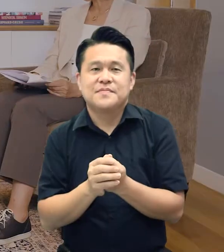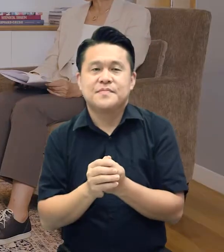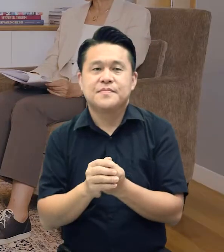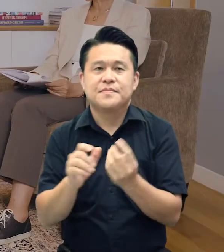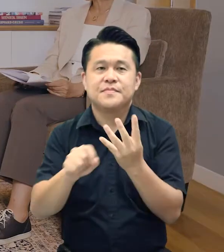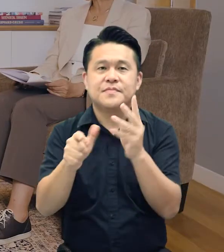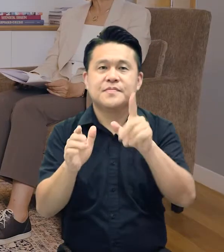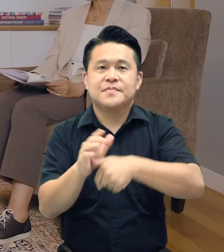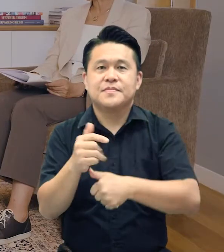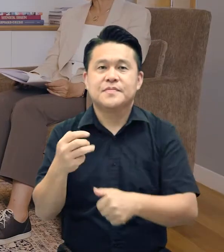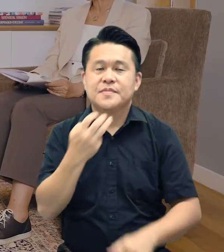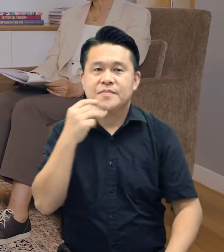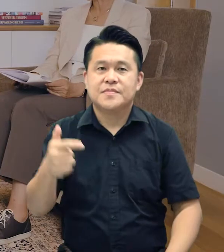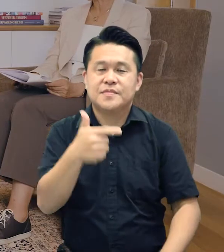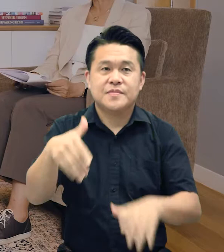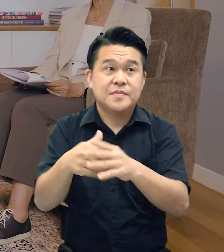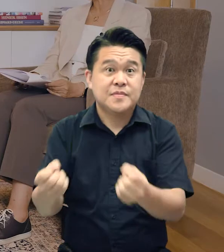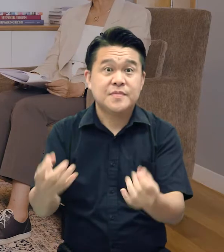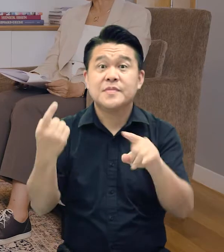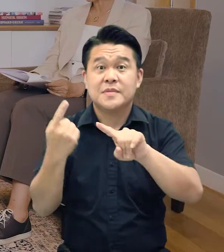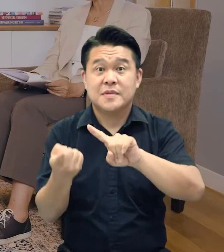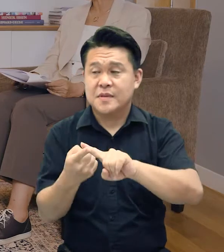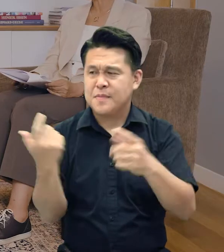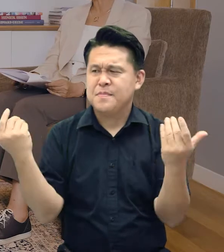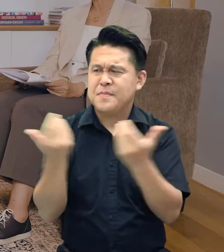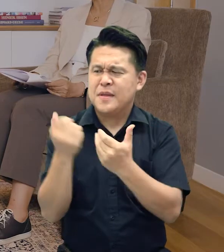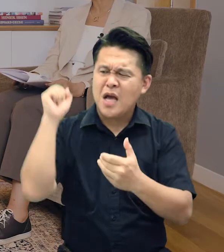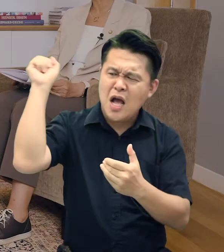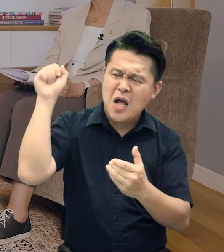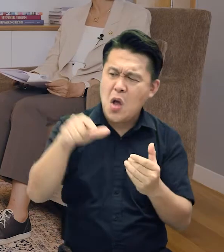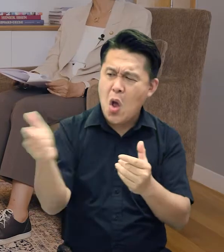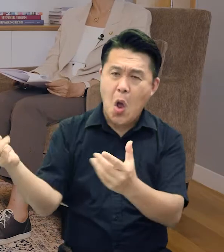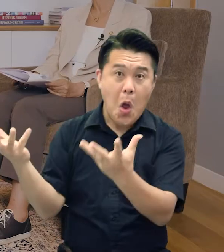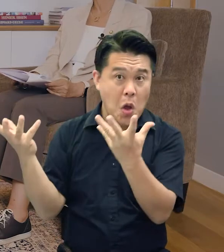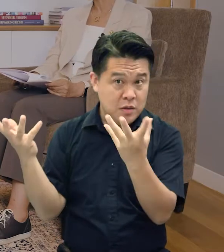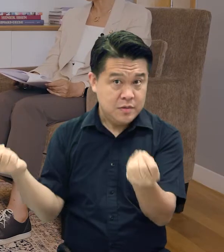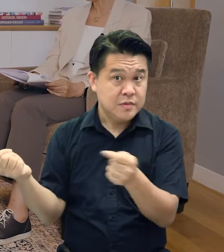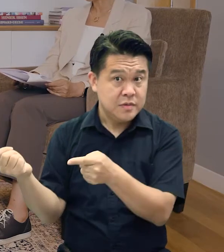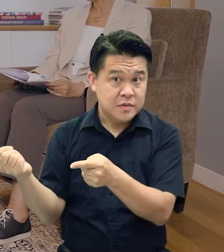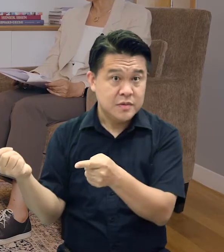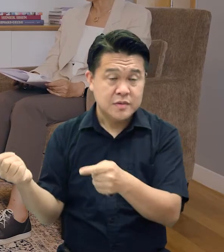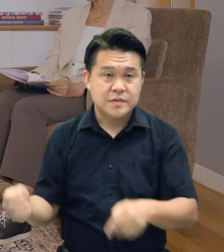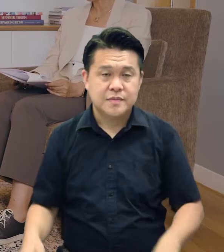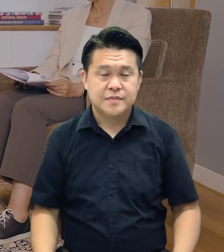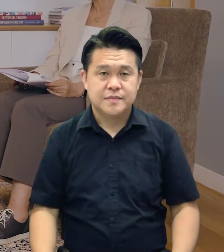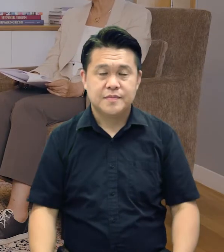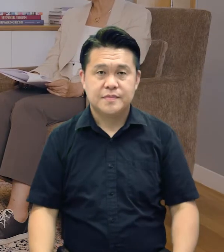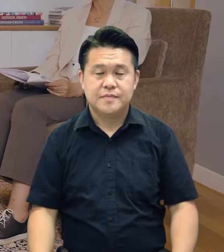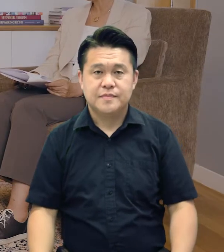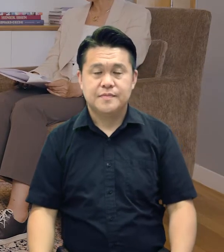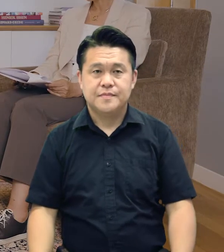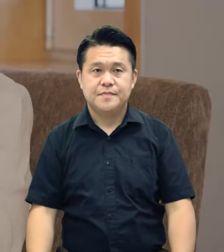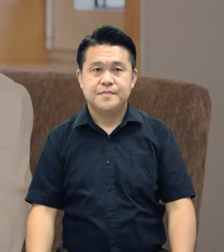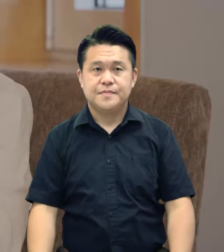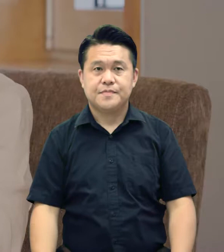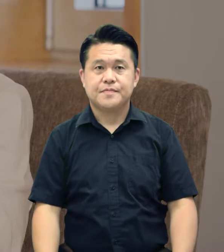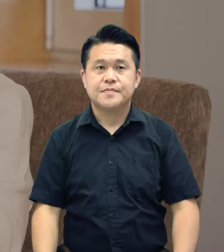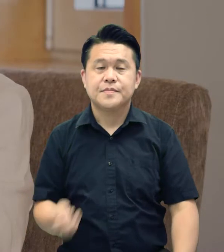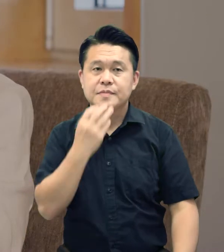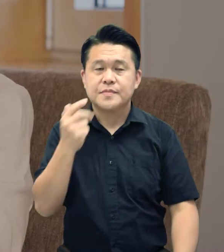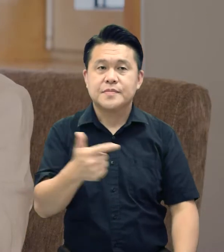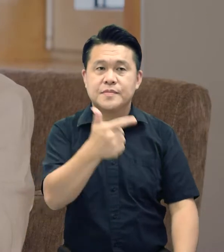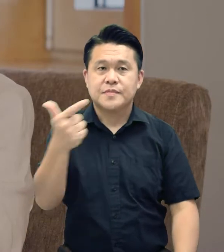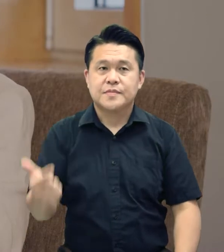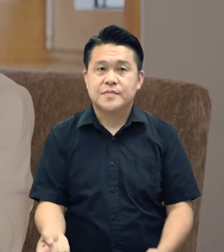a significant amount of discriminatory speech from the candidates regarding the queer festival. Comments